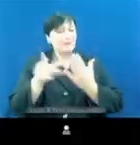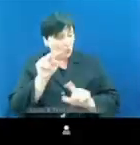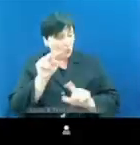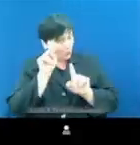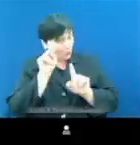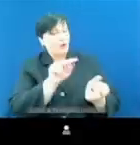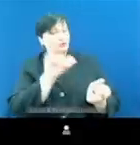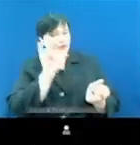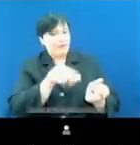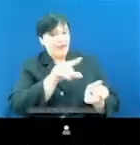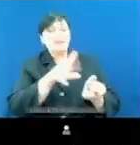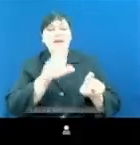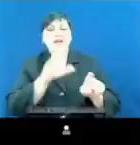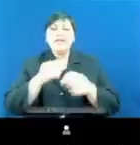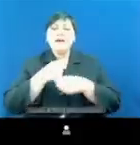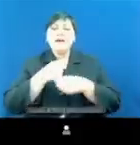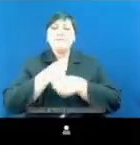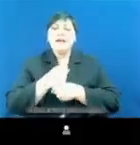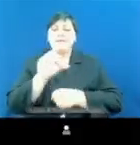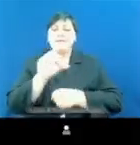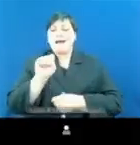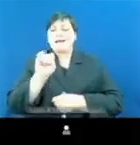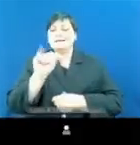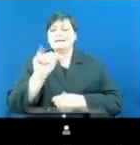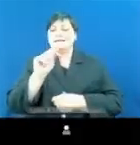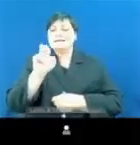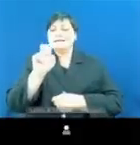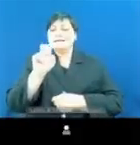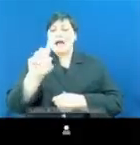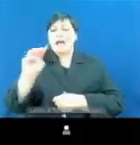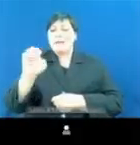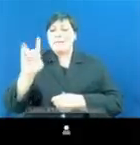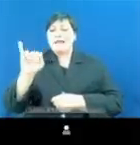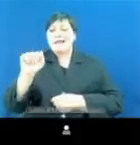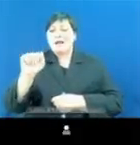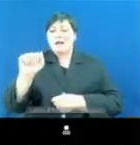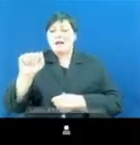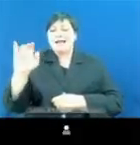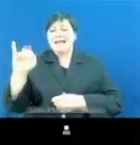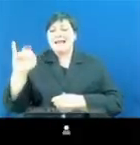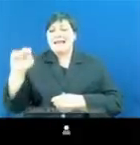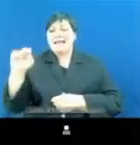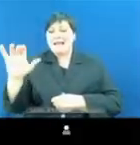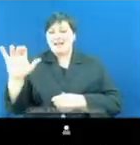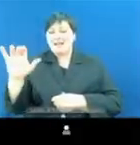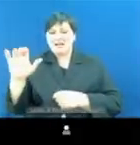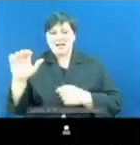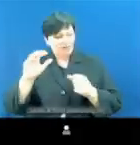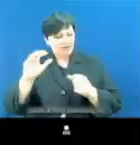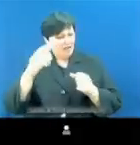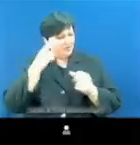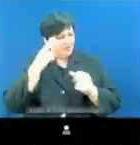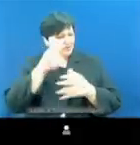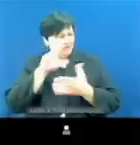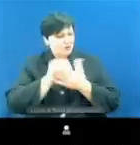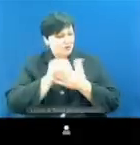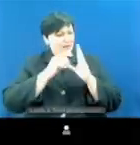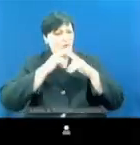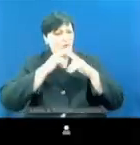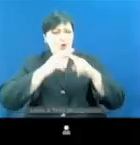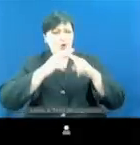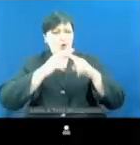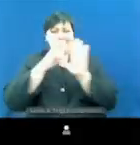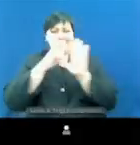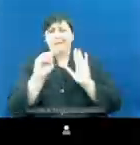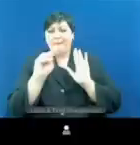Media Incorporated, and it's most likely called the Miranda Warnings, but you will find it if you go onto their